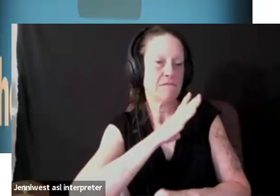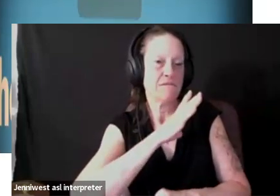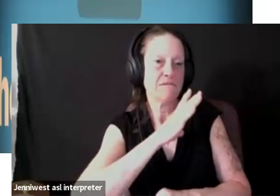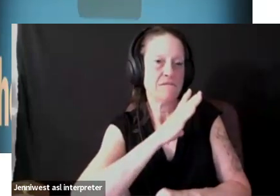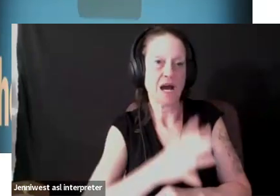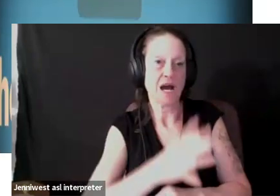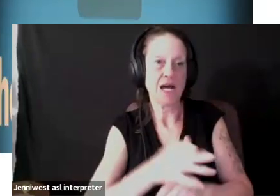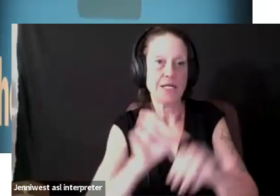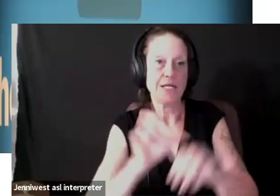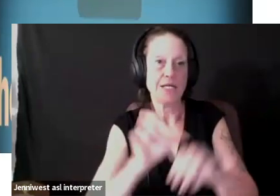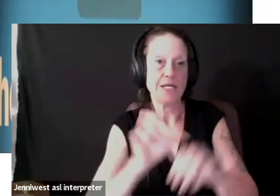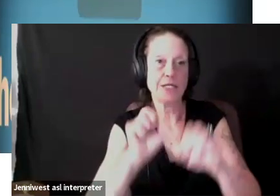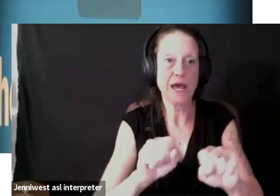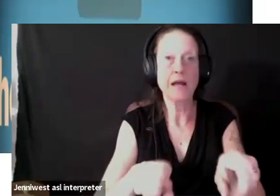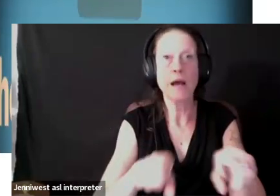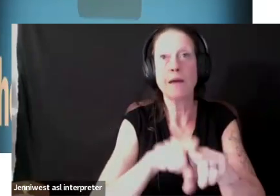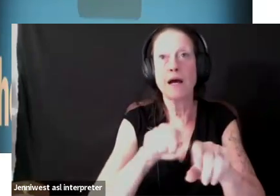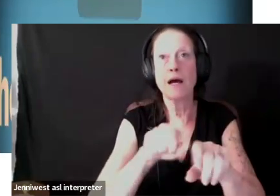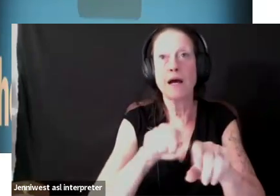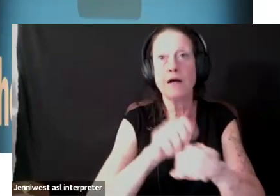of people on vacation with the palm trees in back. Please just send me a picture with a plain white background